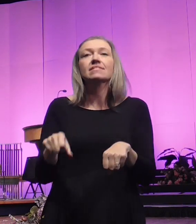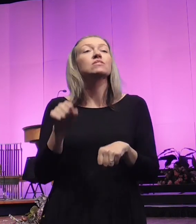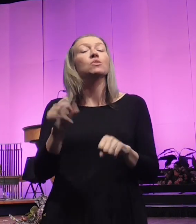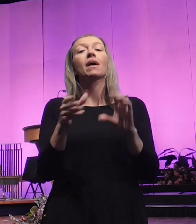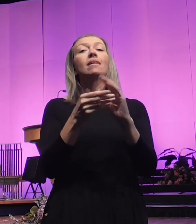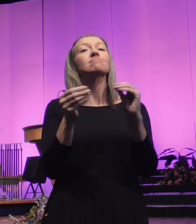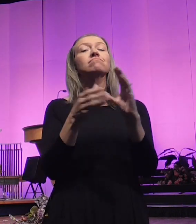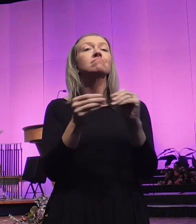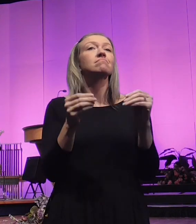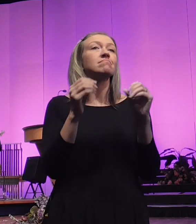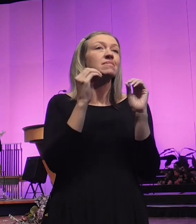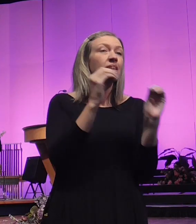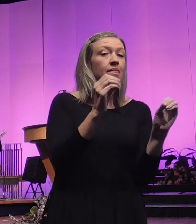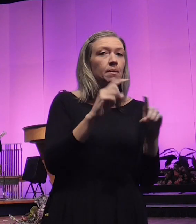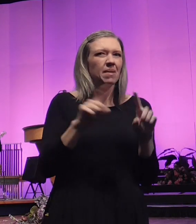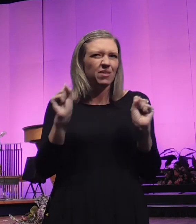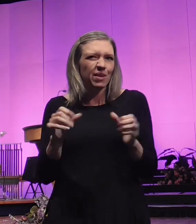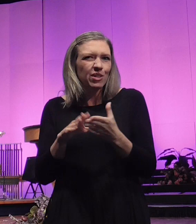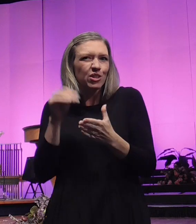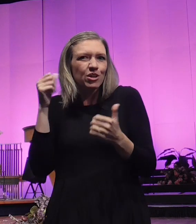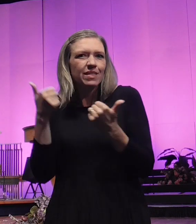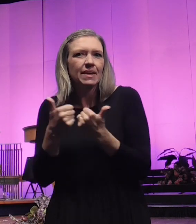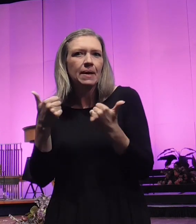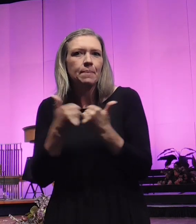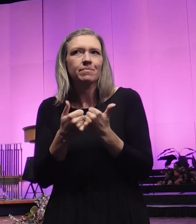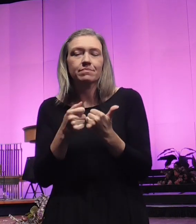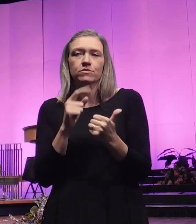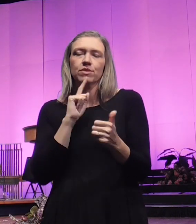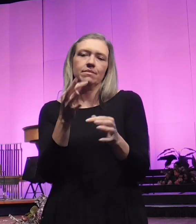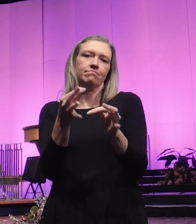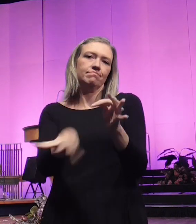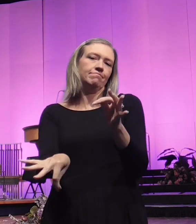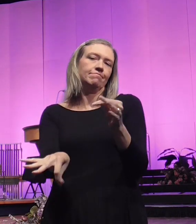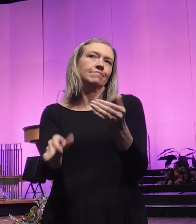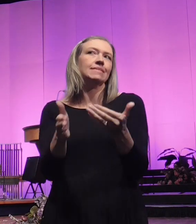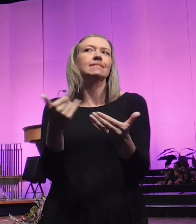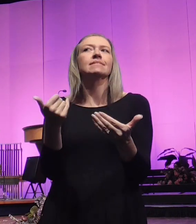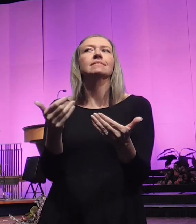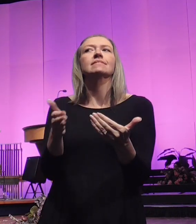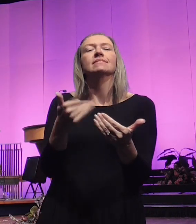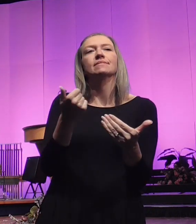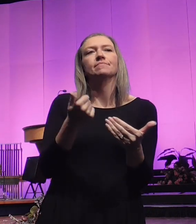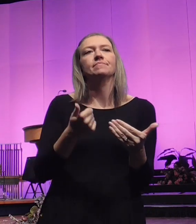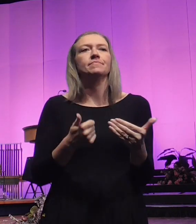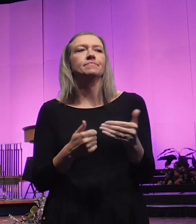say, but you can learn how to play the game. It's easy.